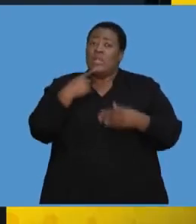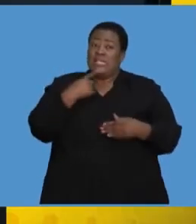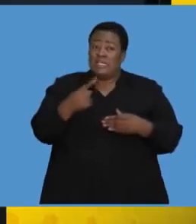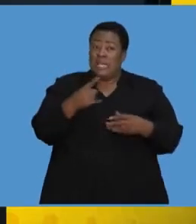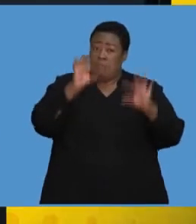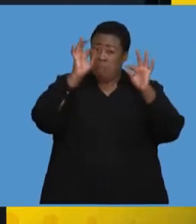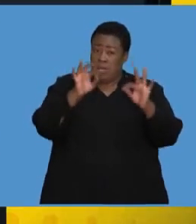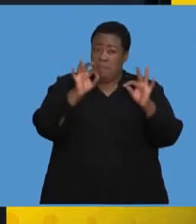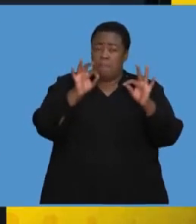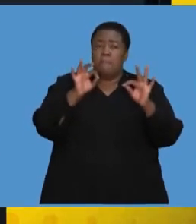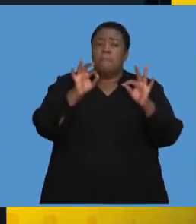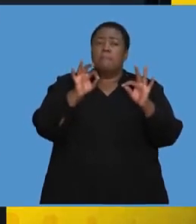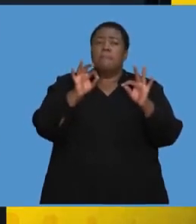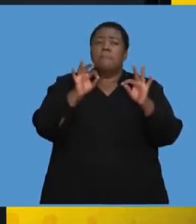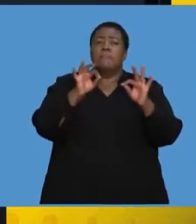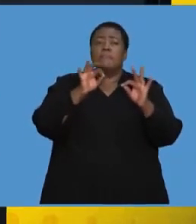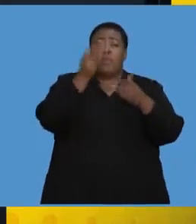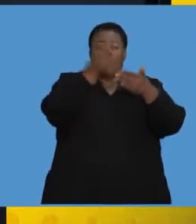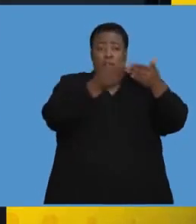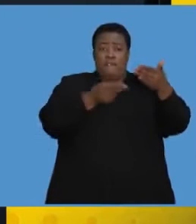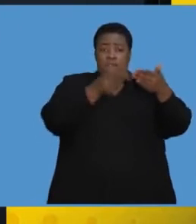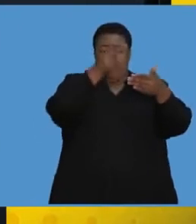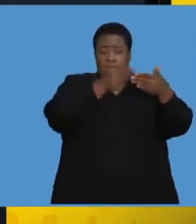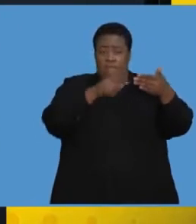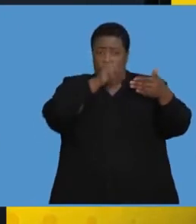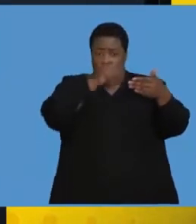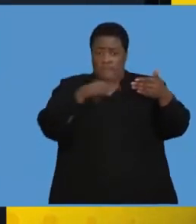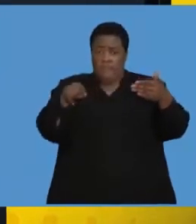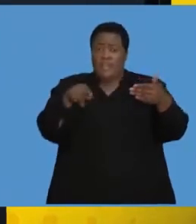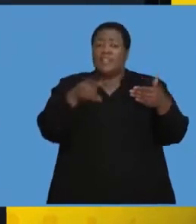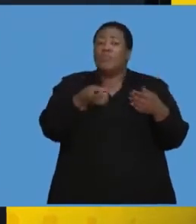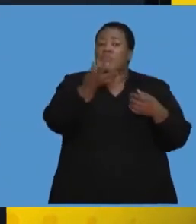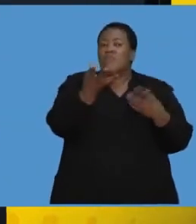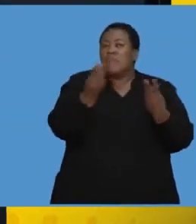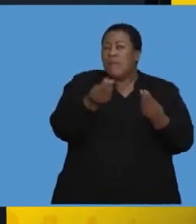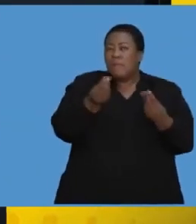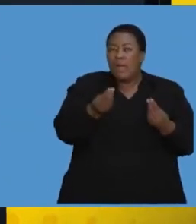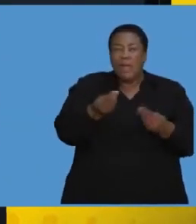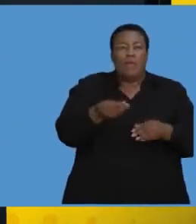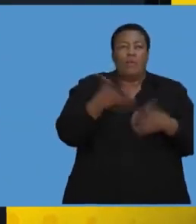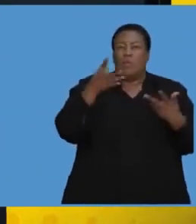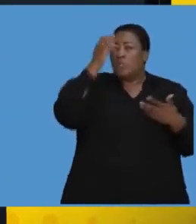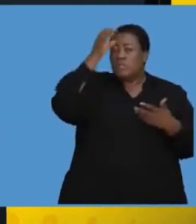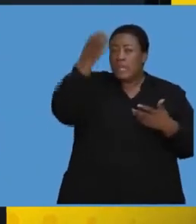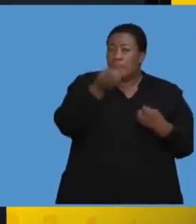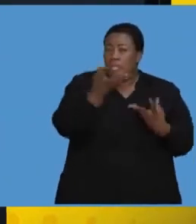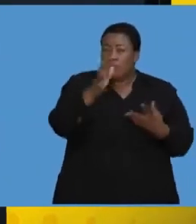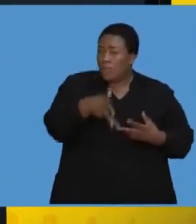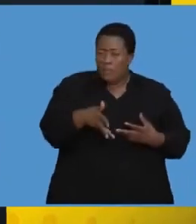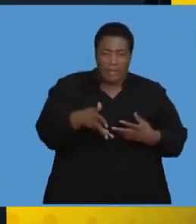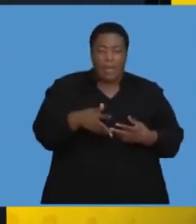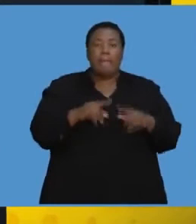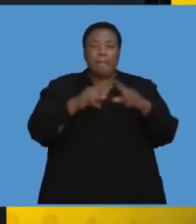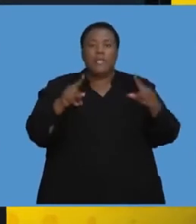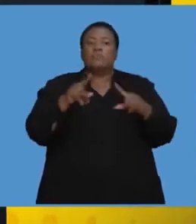graph for such a question, you are not going to be given any figures, you are not going to be given a concept. All you need to do is you need to be